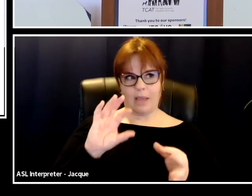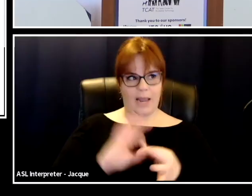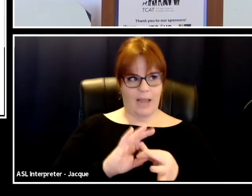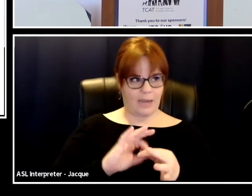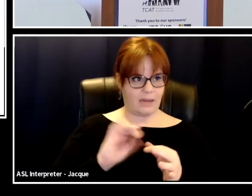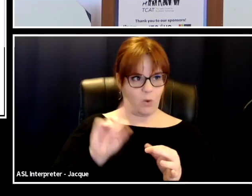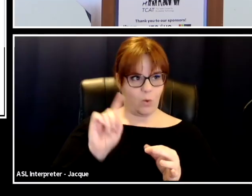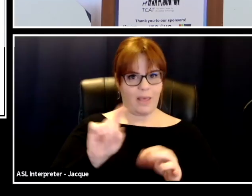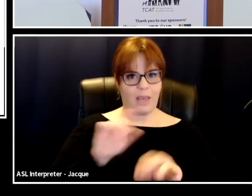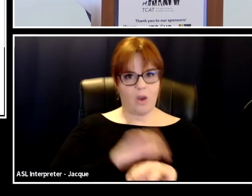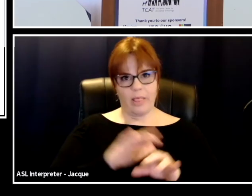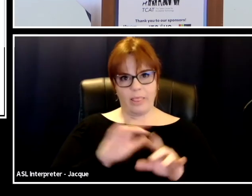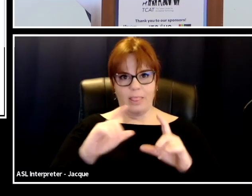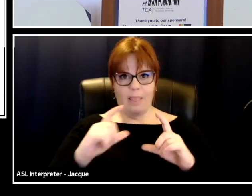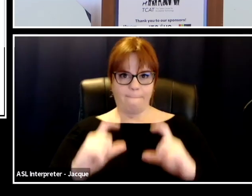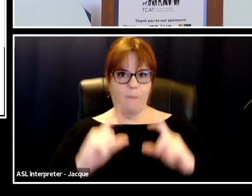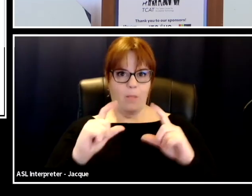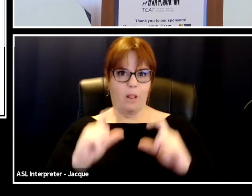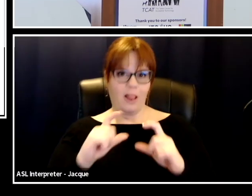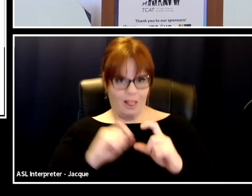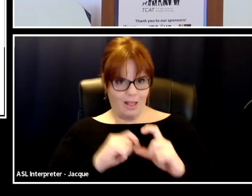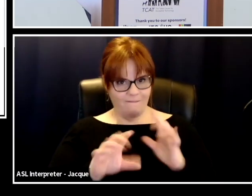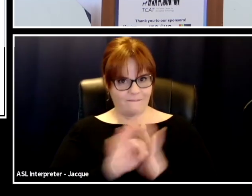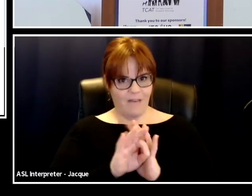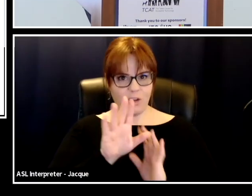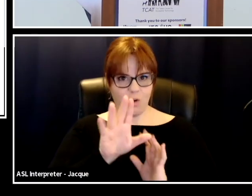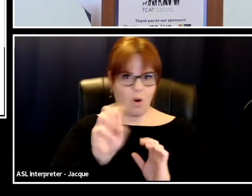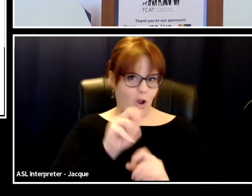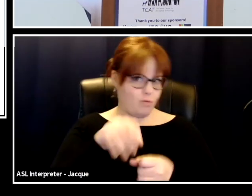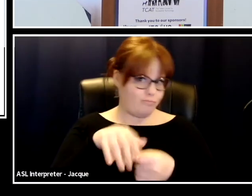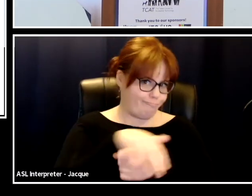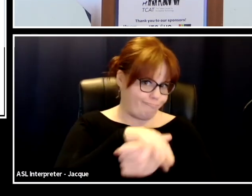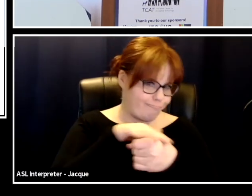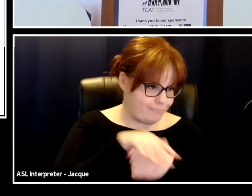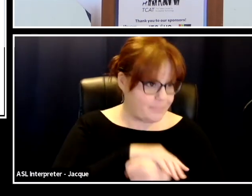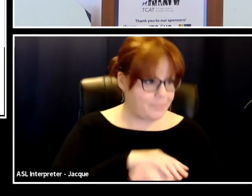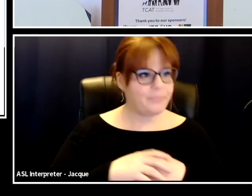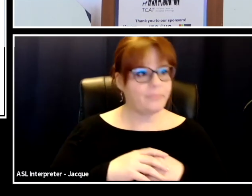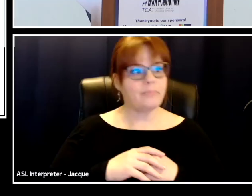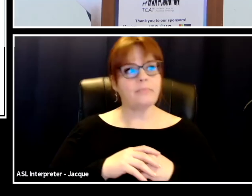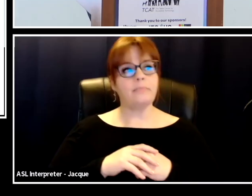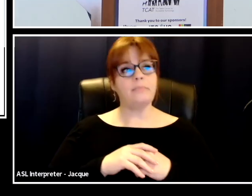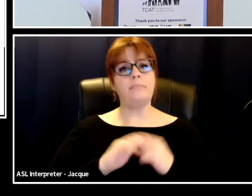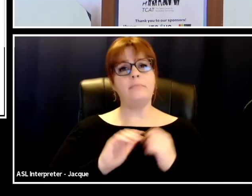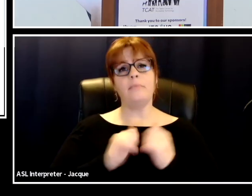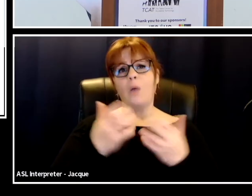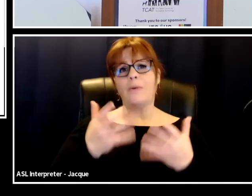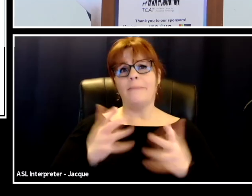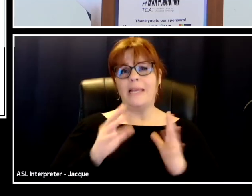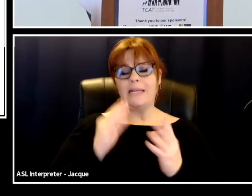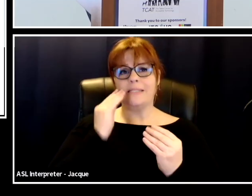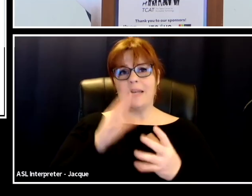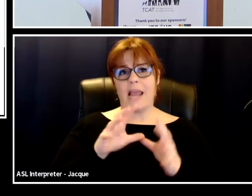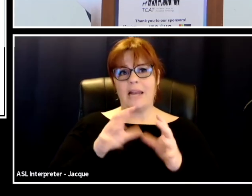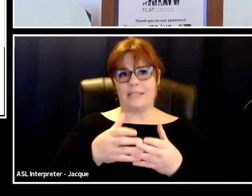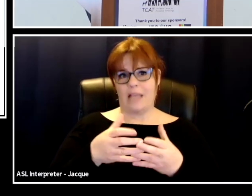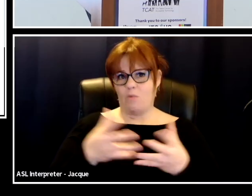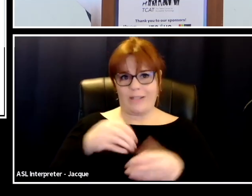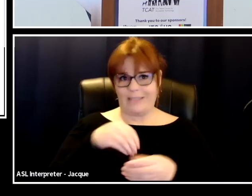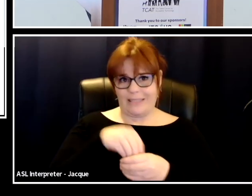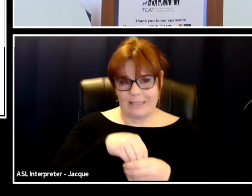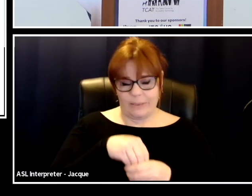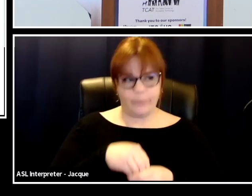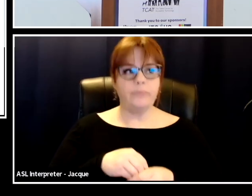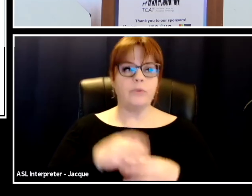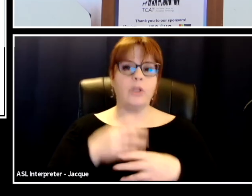and click on that link and find your own jurisdiction. How complete is the data set and what's in it? There's this